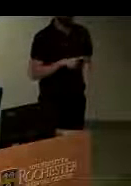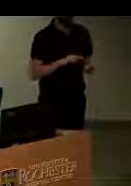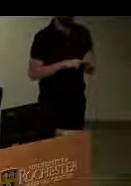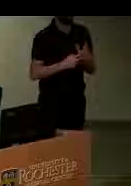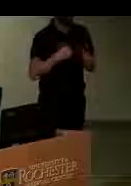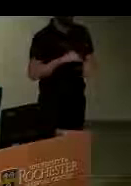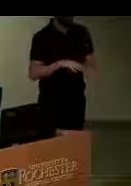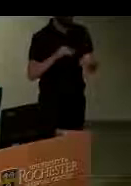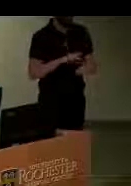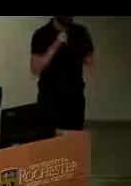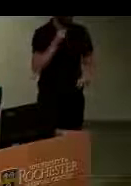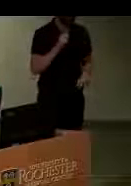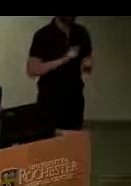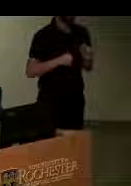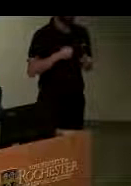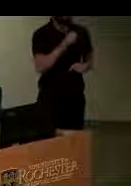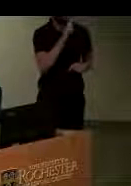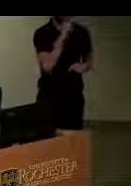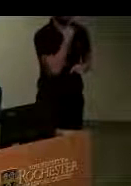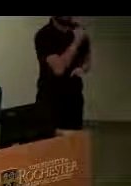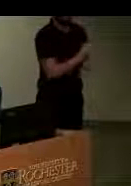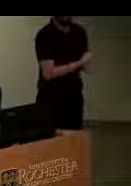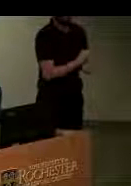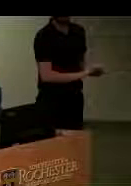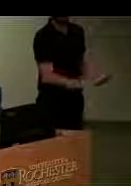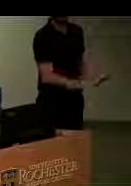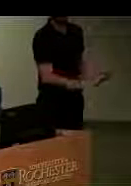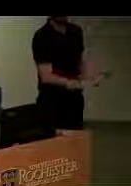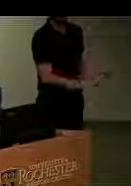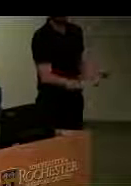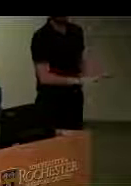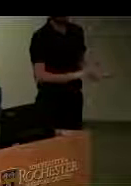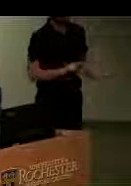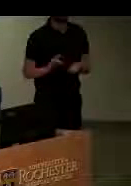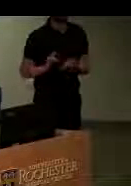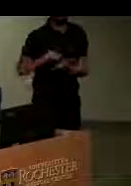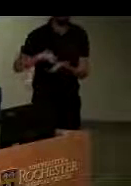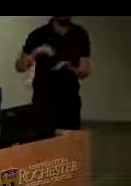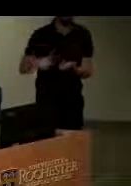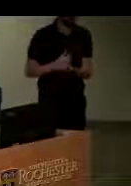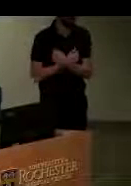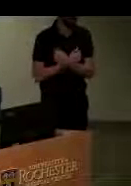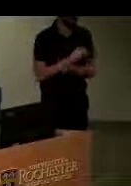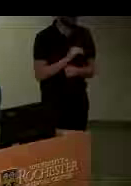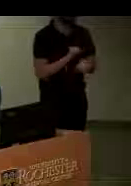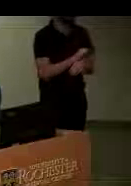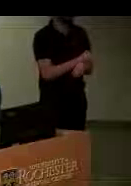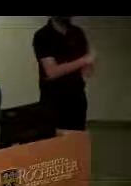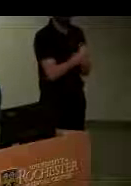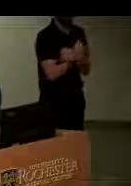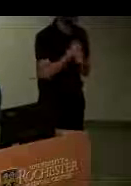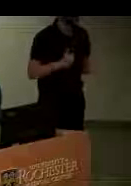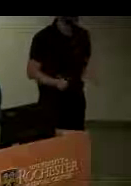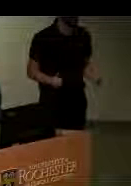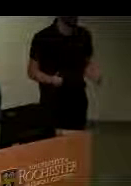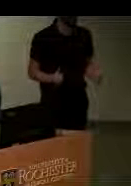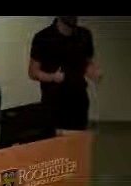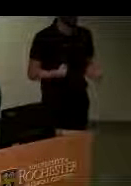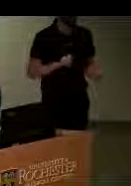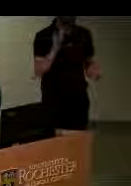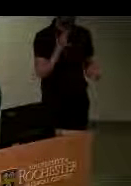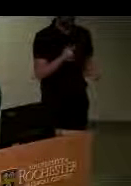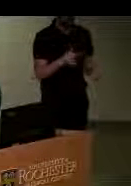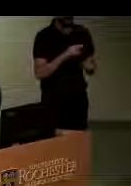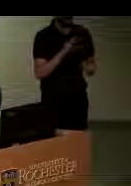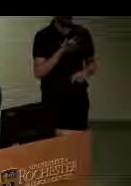earlier, but we never told the interns that. But the medical students loved it and the interns loved it. But that was also from Bill